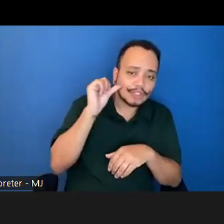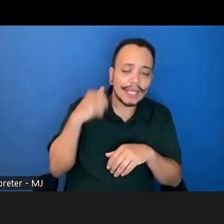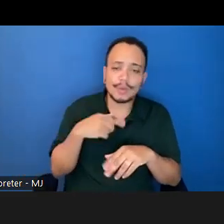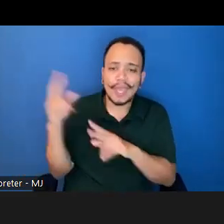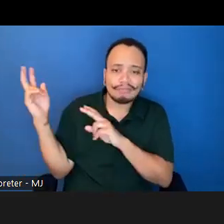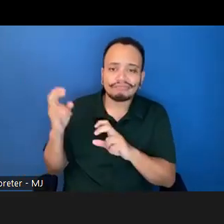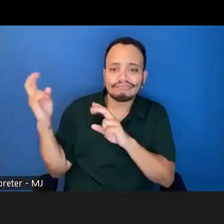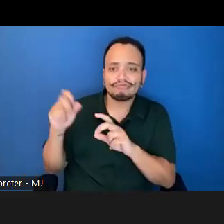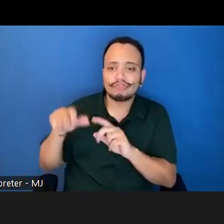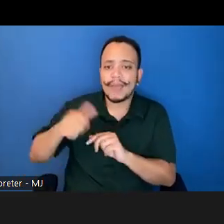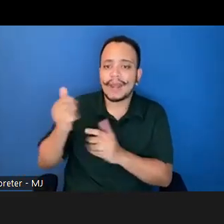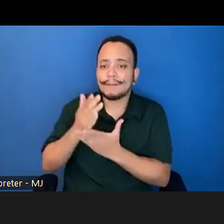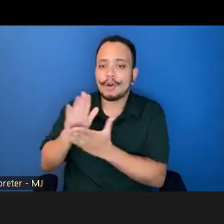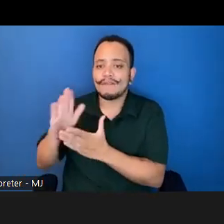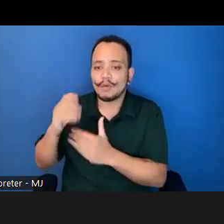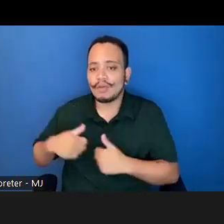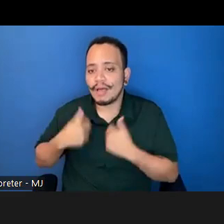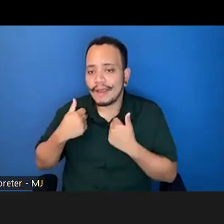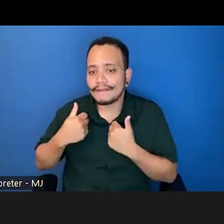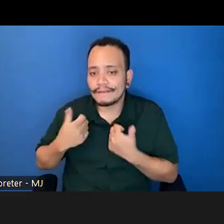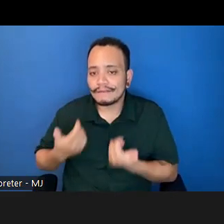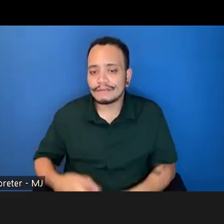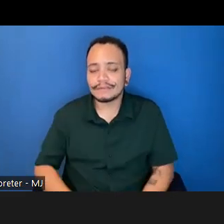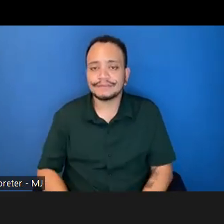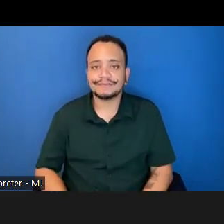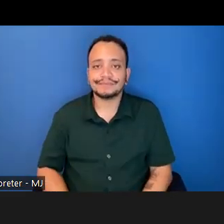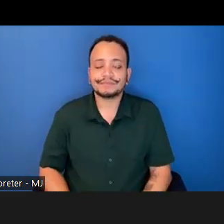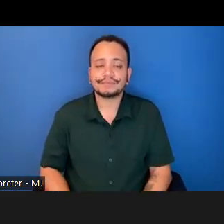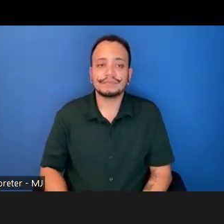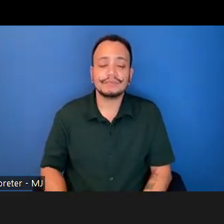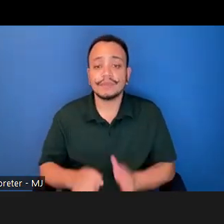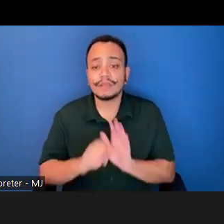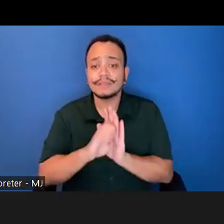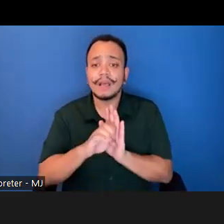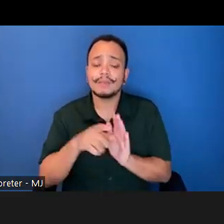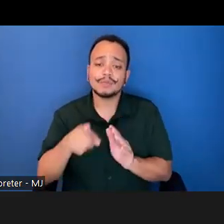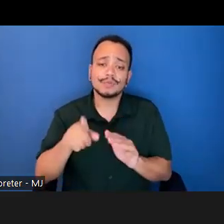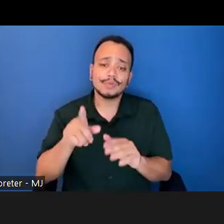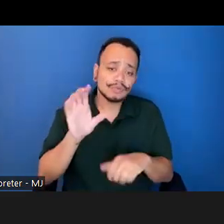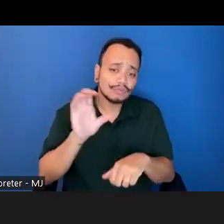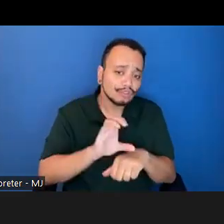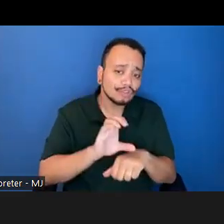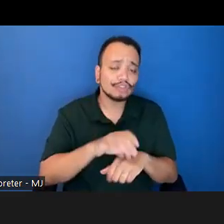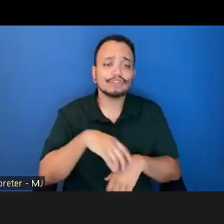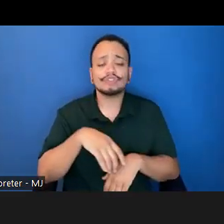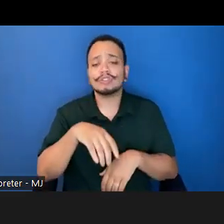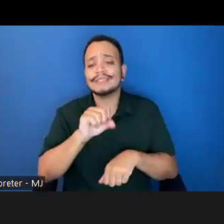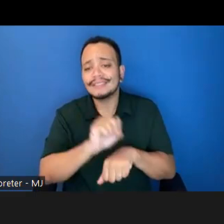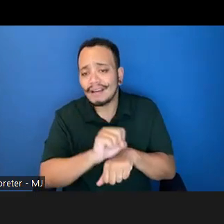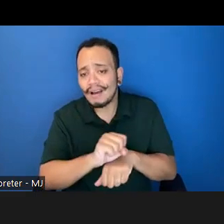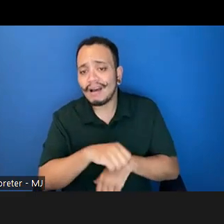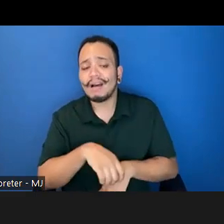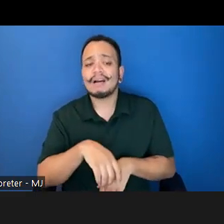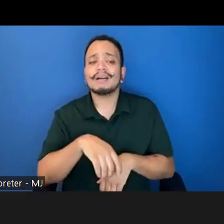it could be if you're really active in your church or your synagogue or your mosque and you